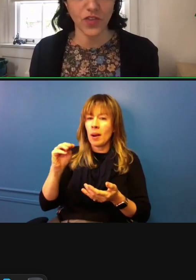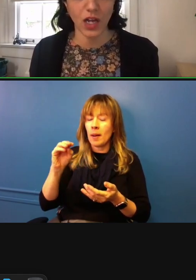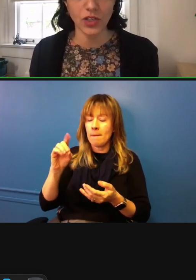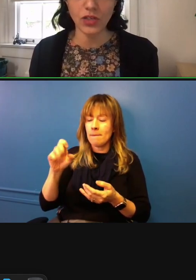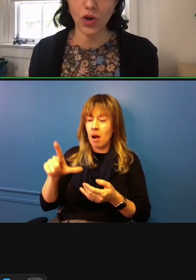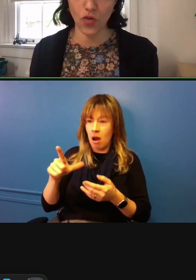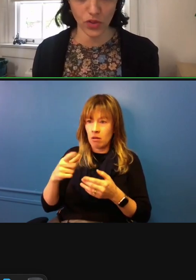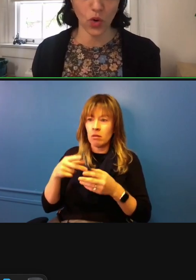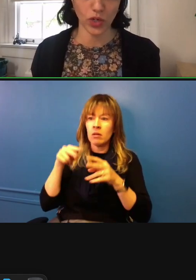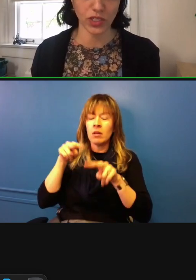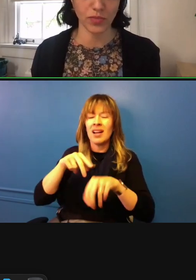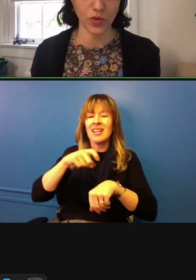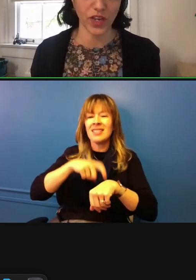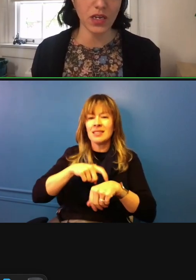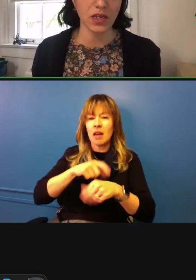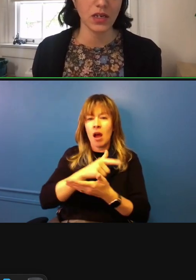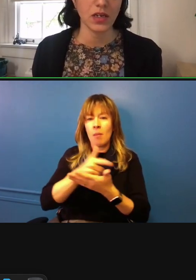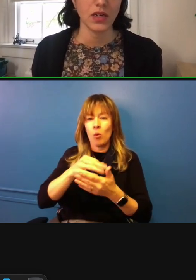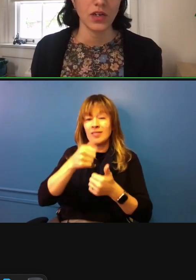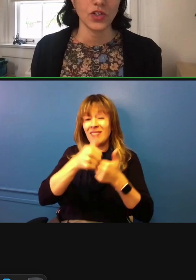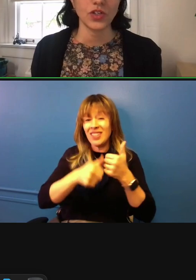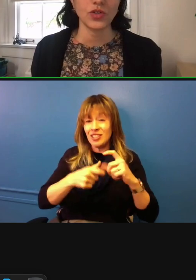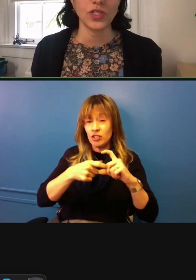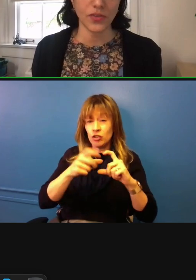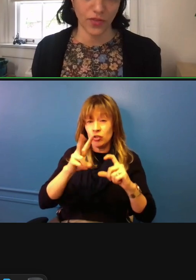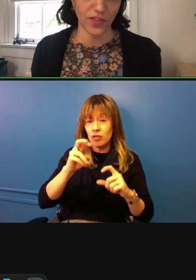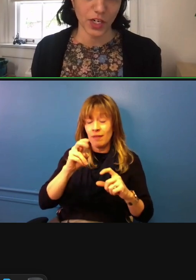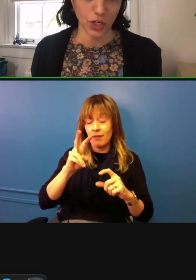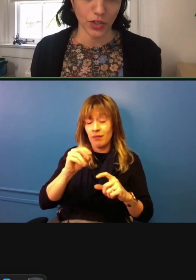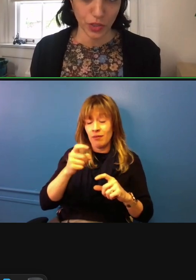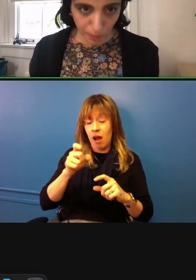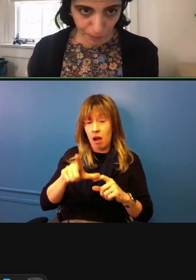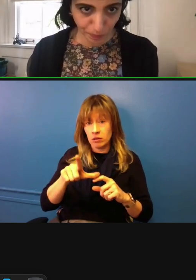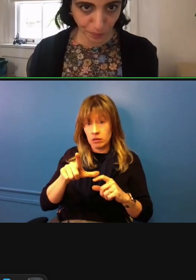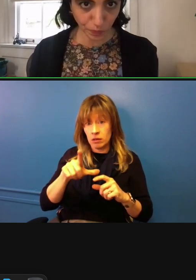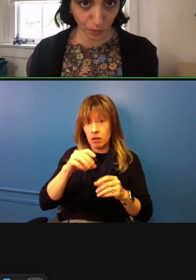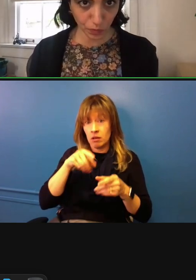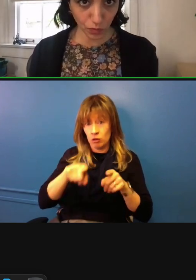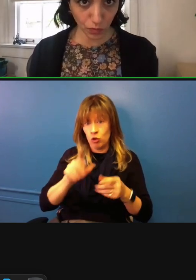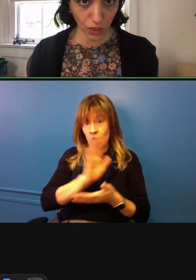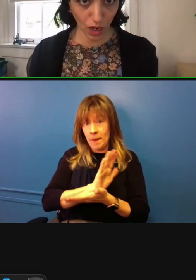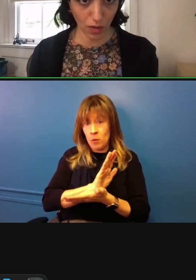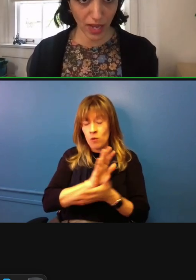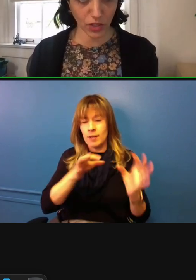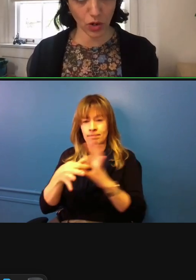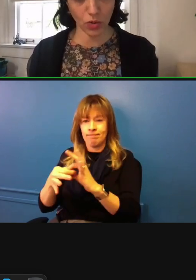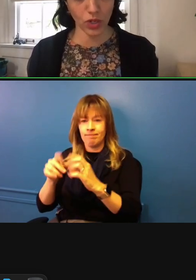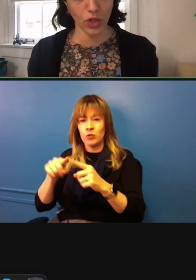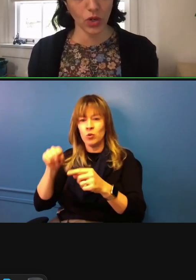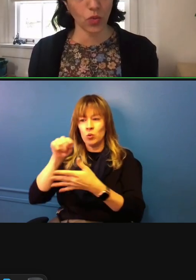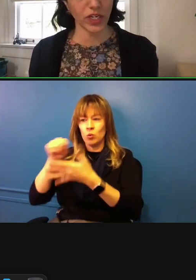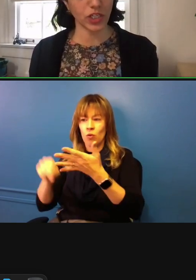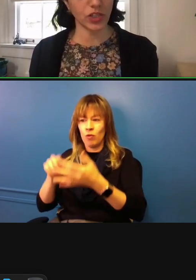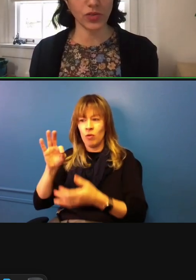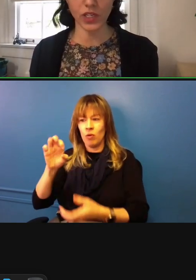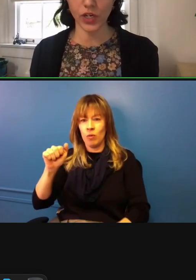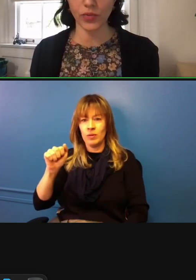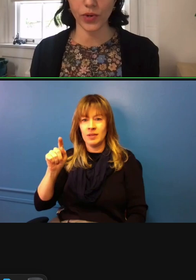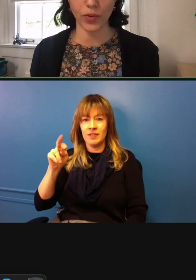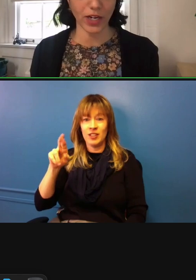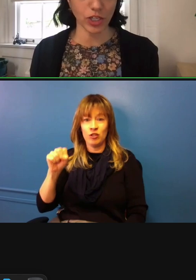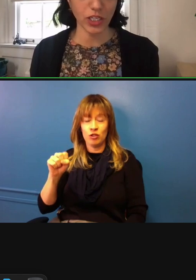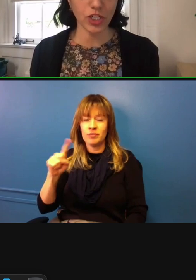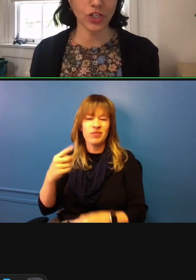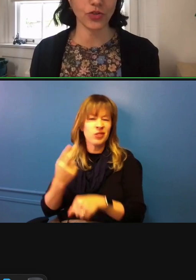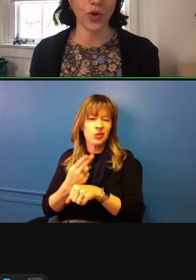course in each voxel over the course of the movie to the different features. And so we just use